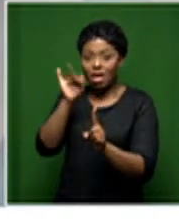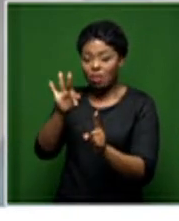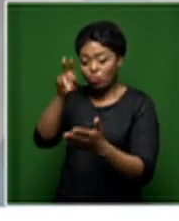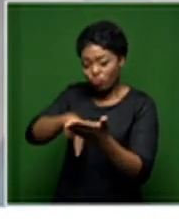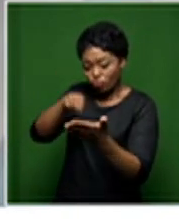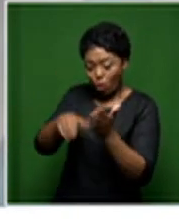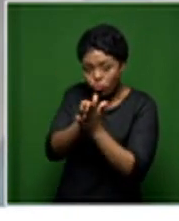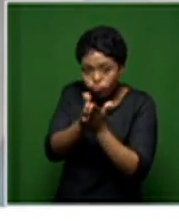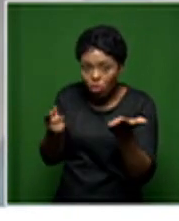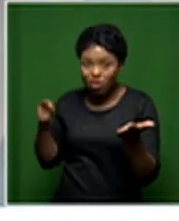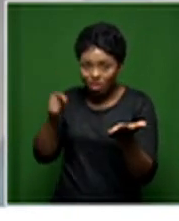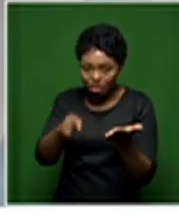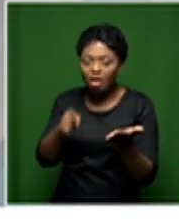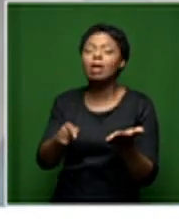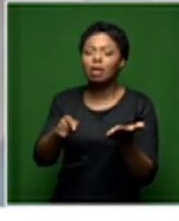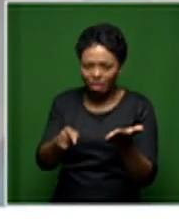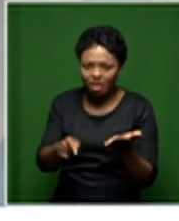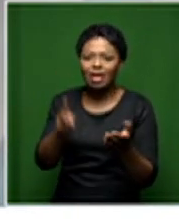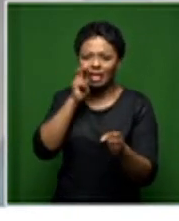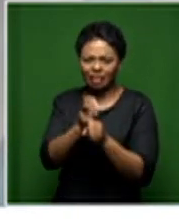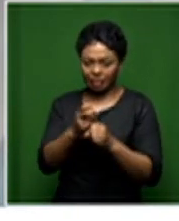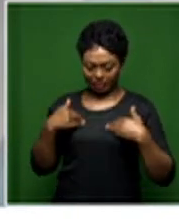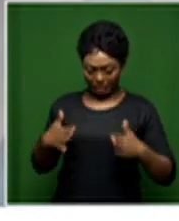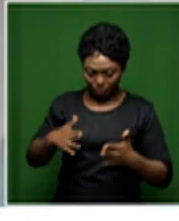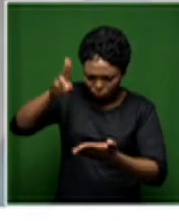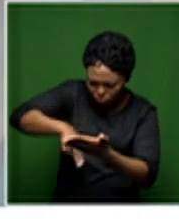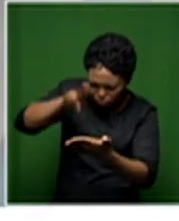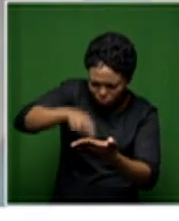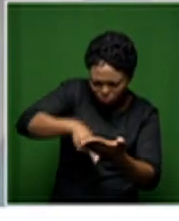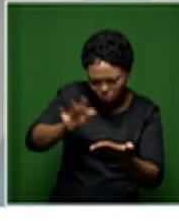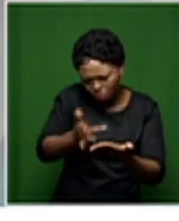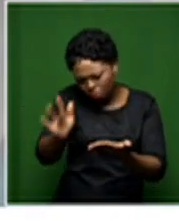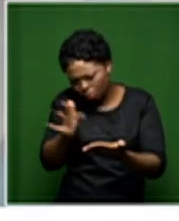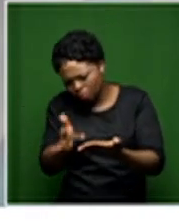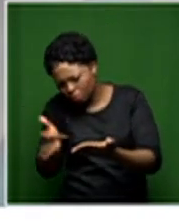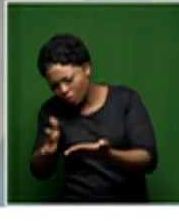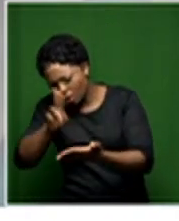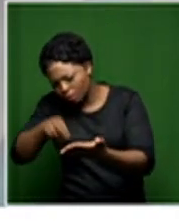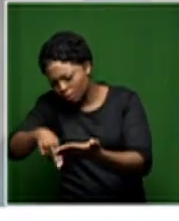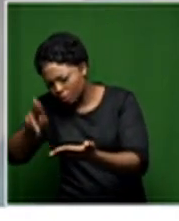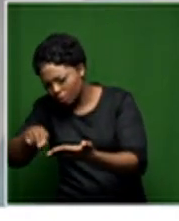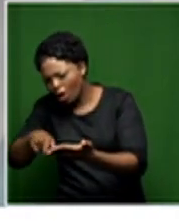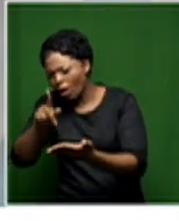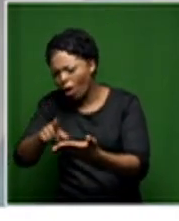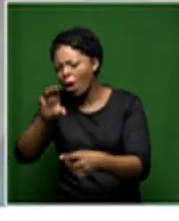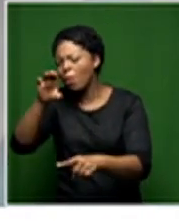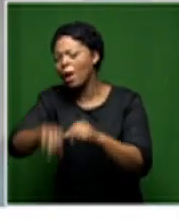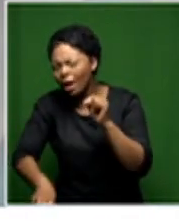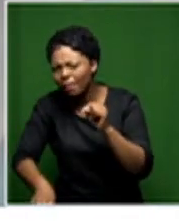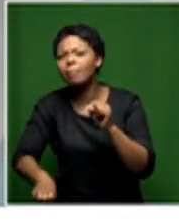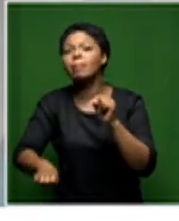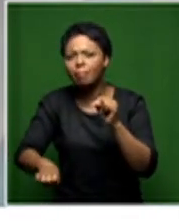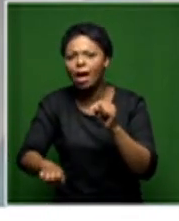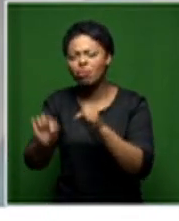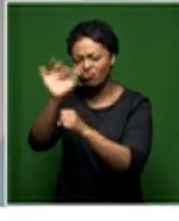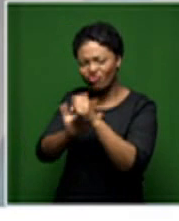is that if you started reading the Bear series from scratch, you will see that there was Bear the Blessed Game and then the Hockey Club, and leading to this one. It's the